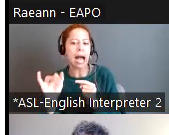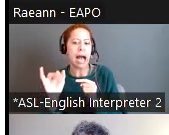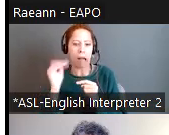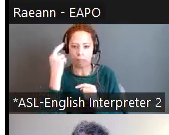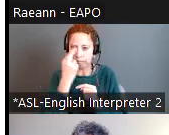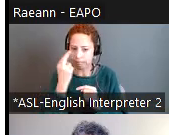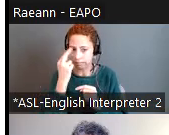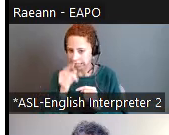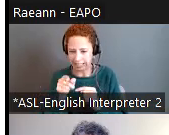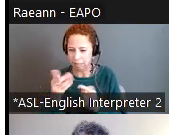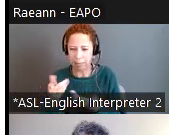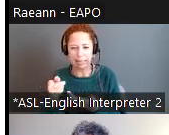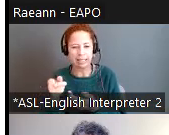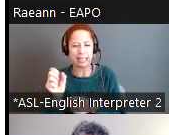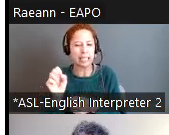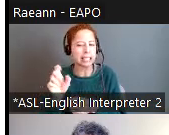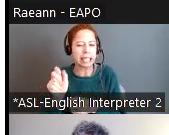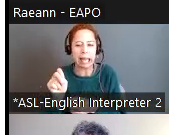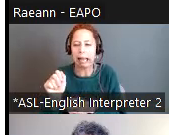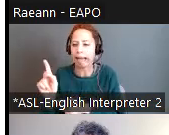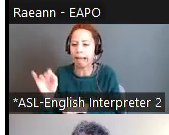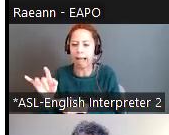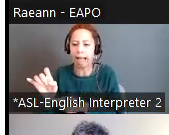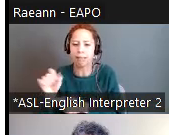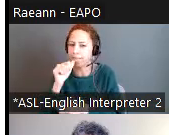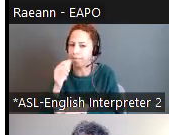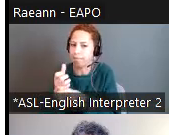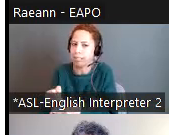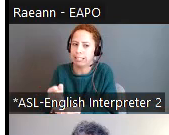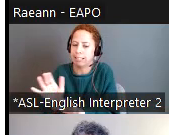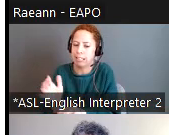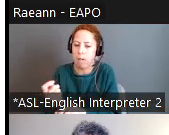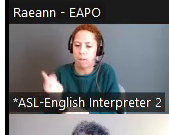it, maybe I don't trust Selena Kyle anymore. Let's take her off the list.